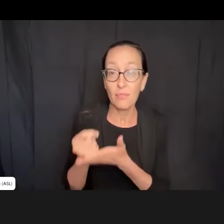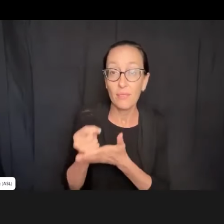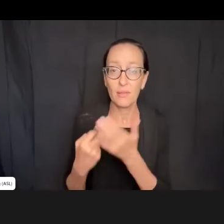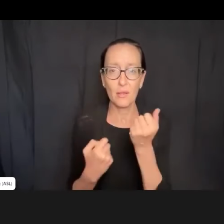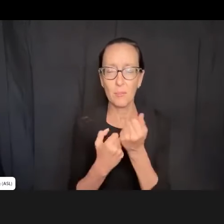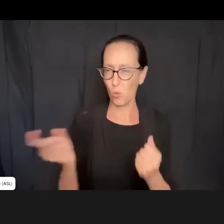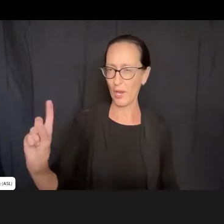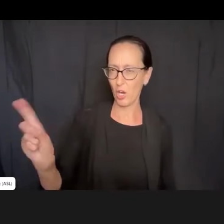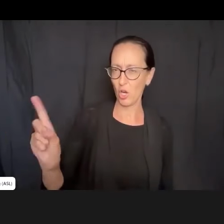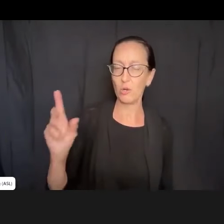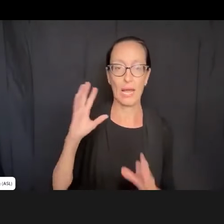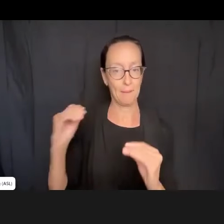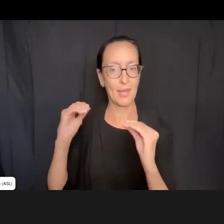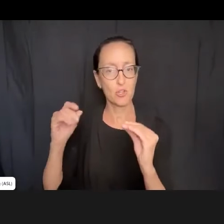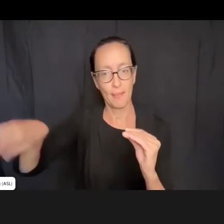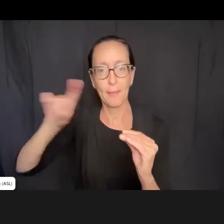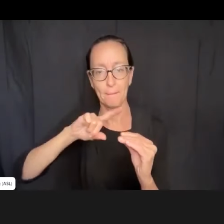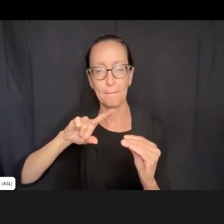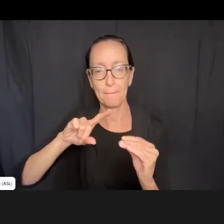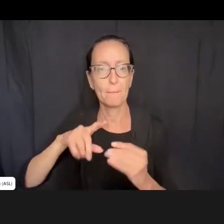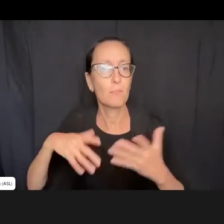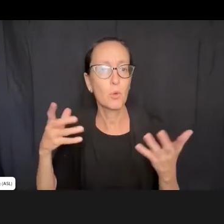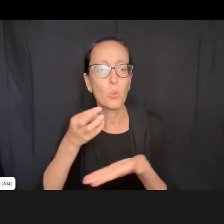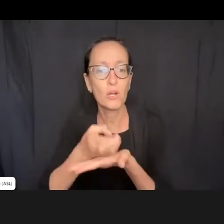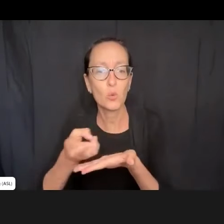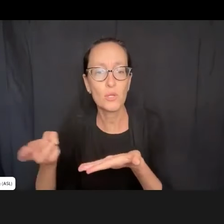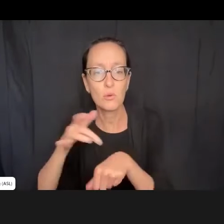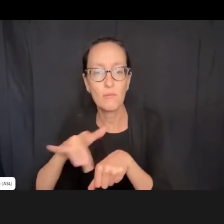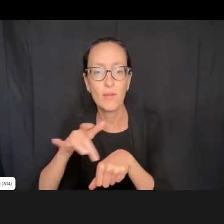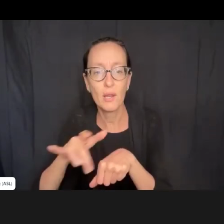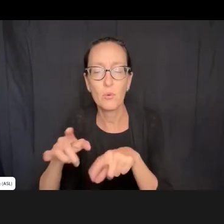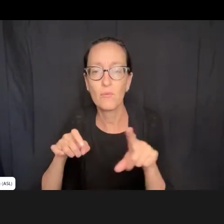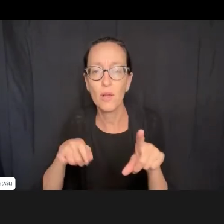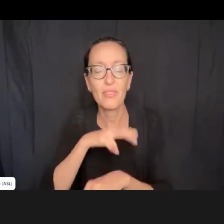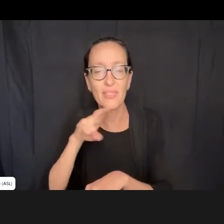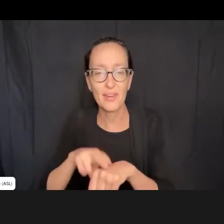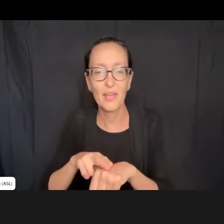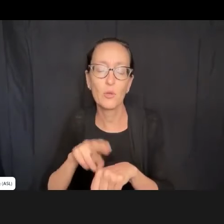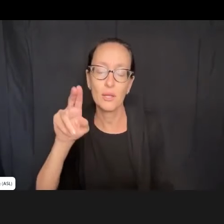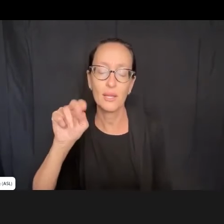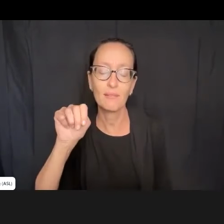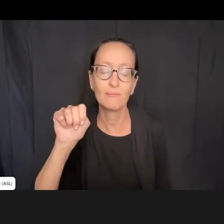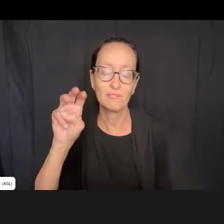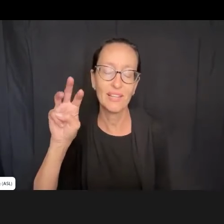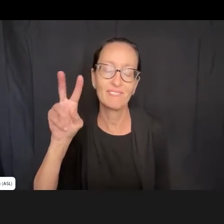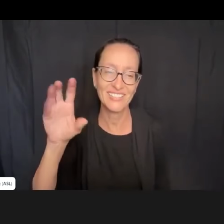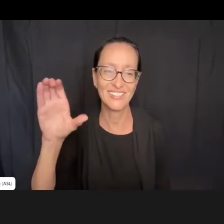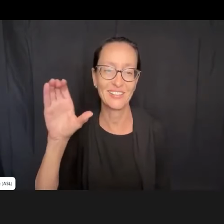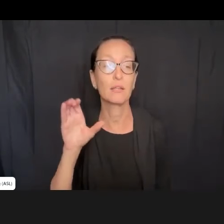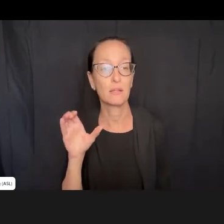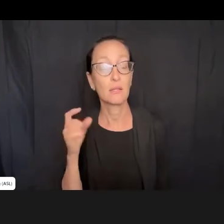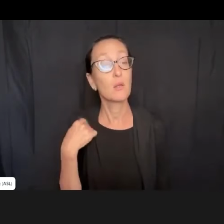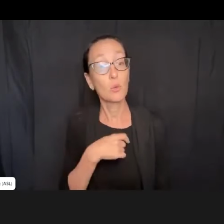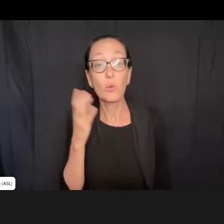educating them on what are some of those resources that are available through the National Mass Violence Center. We may be